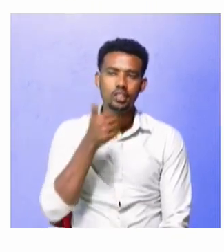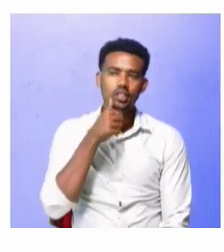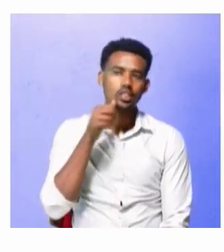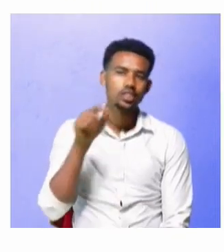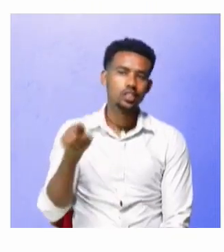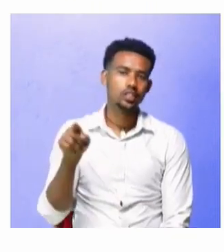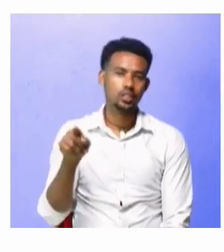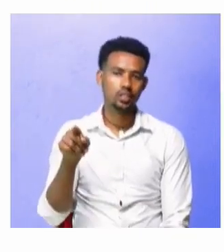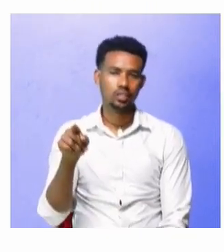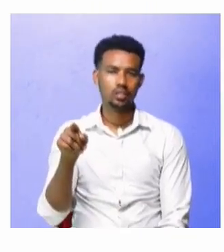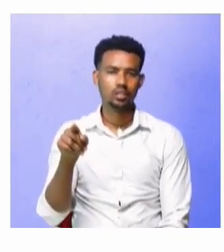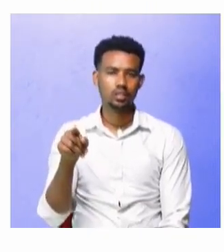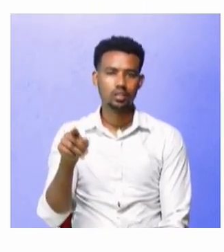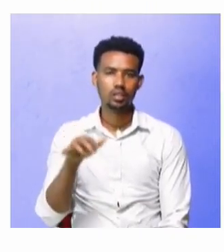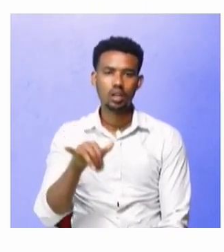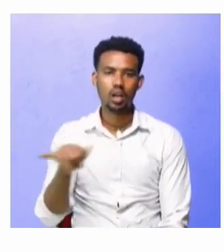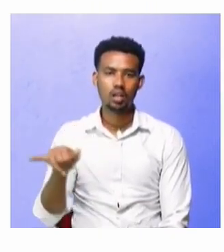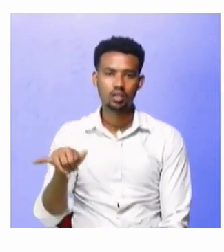as